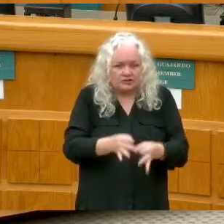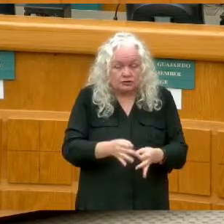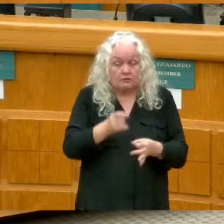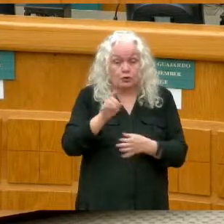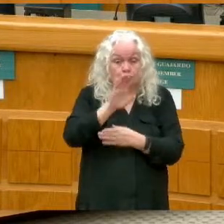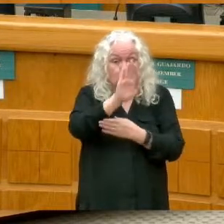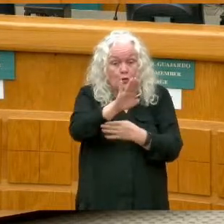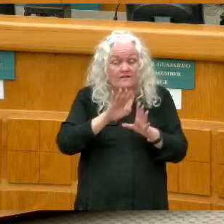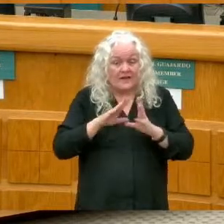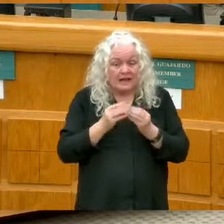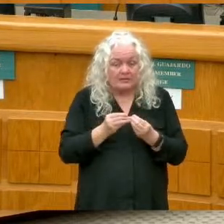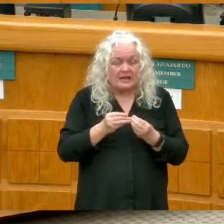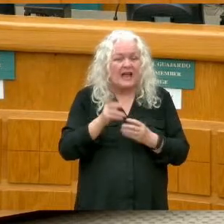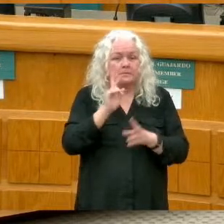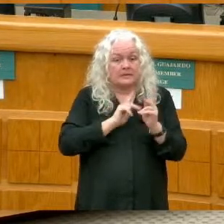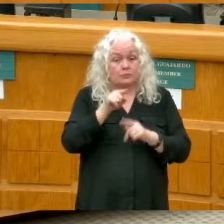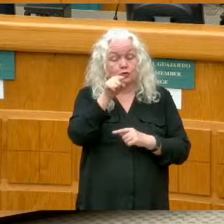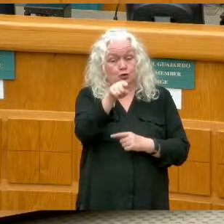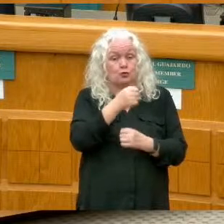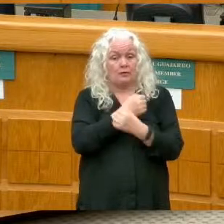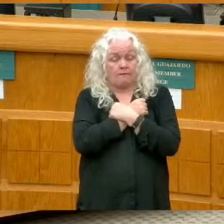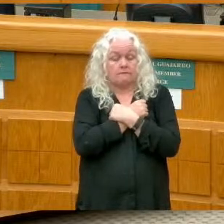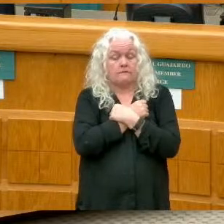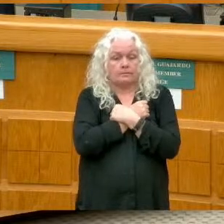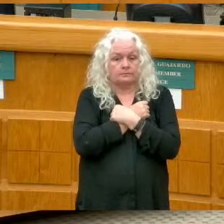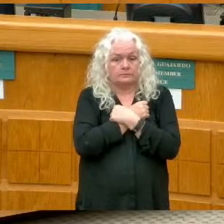family and for people that you love.